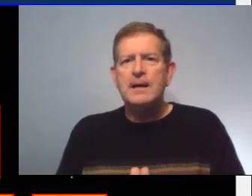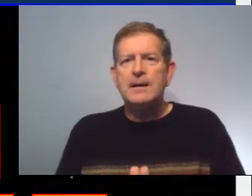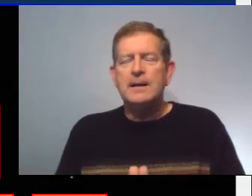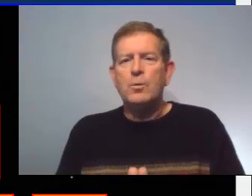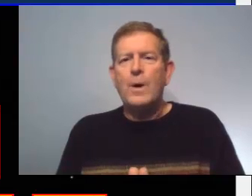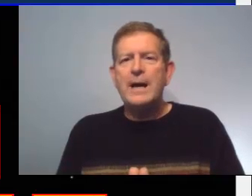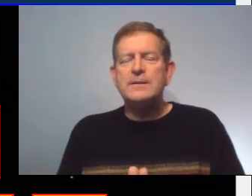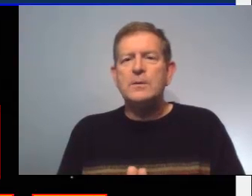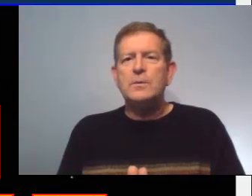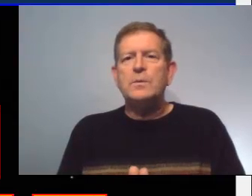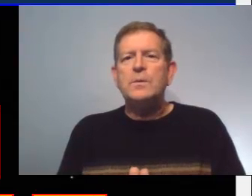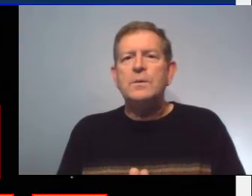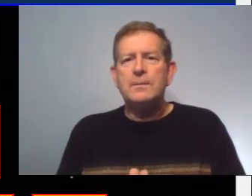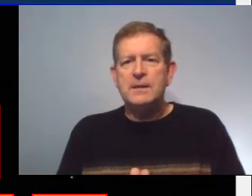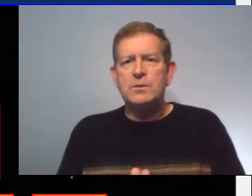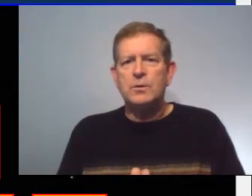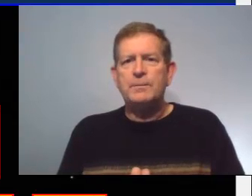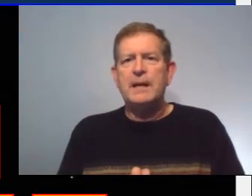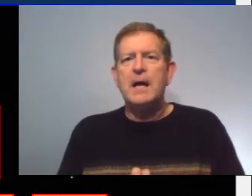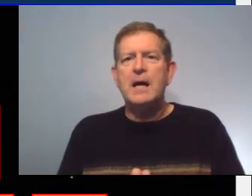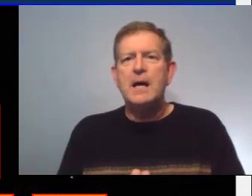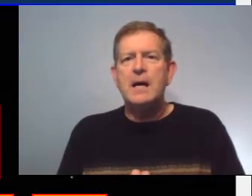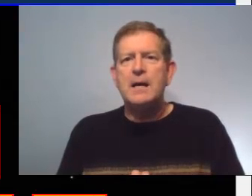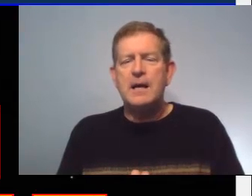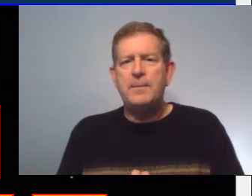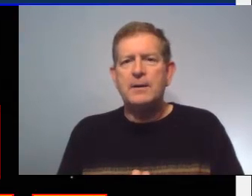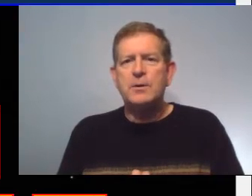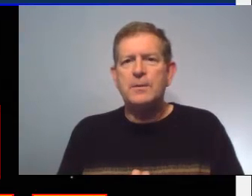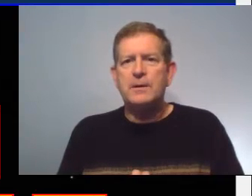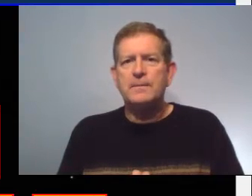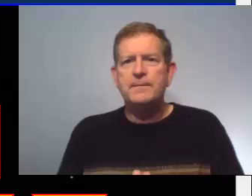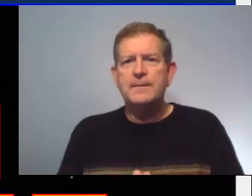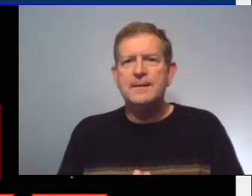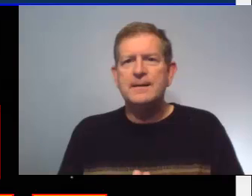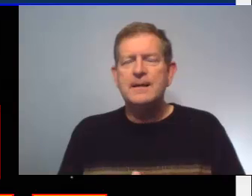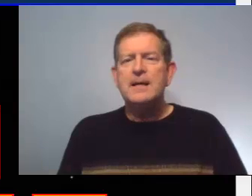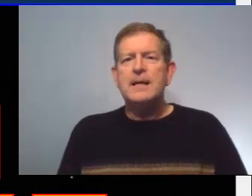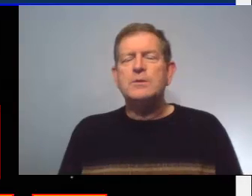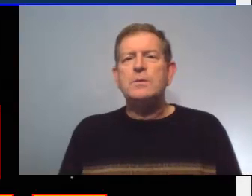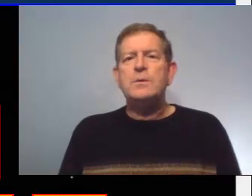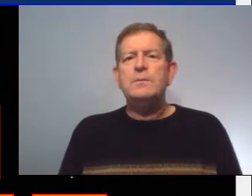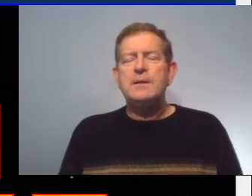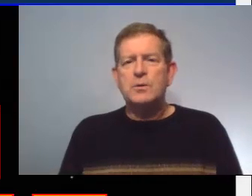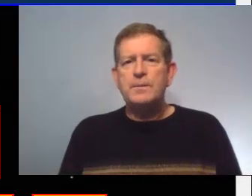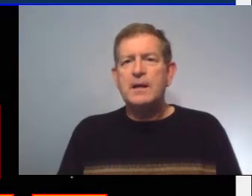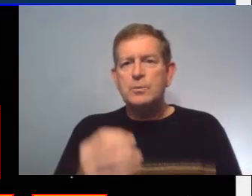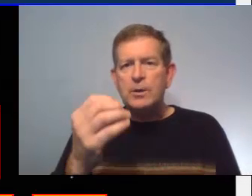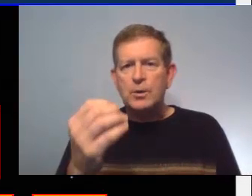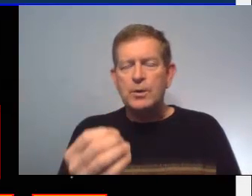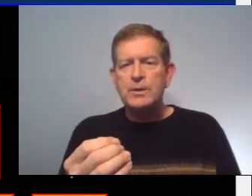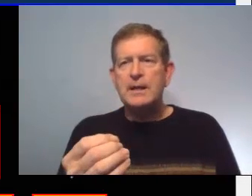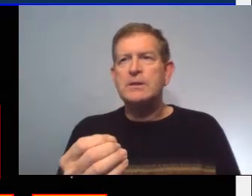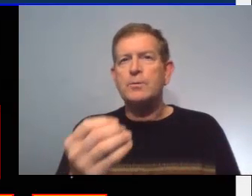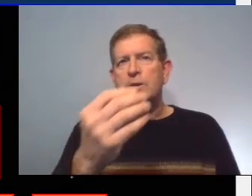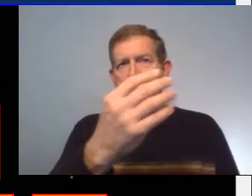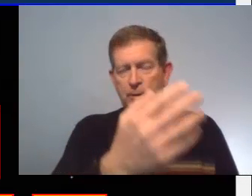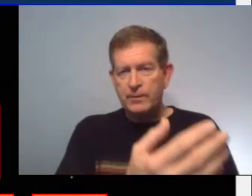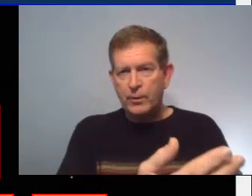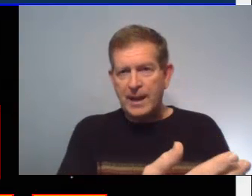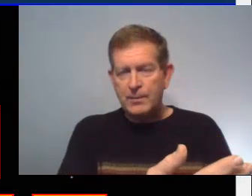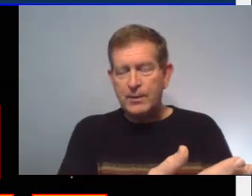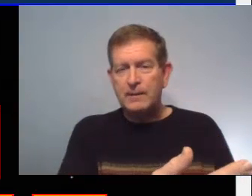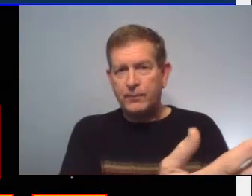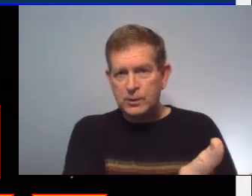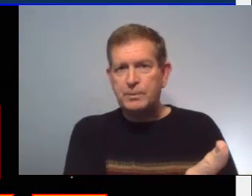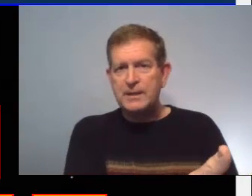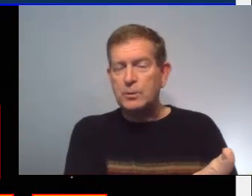article. Why is it une maison but un appartement? It's une maison because we learned, as we learned